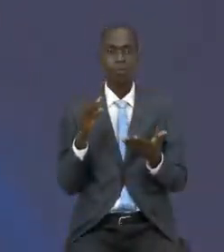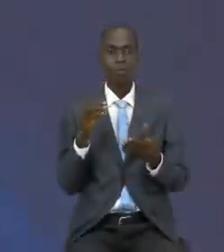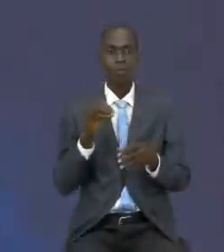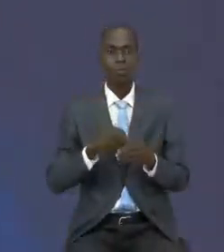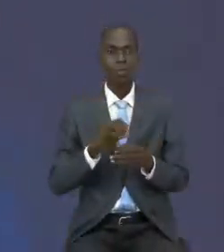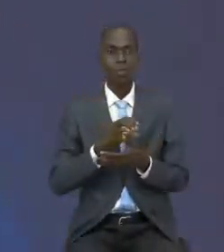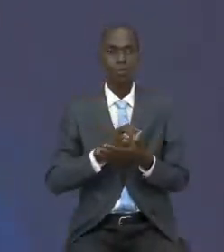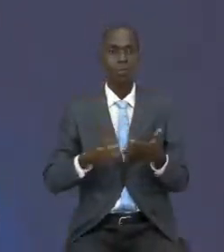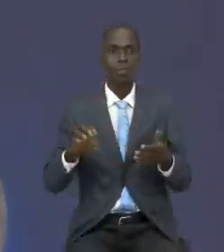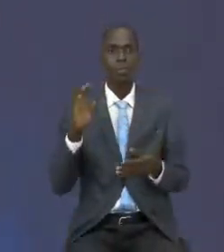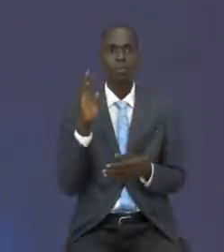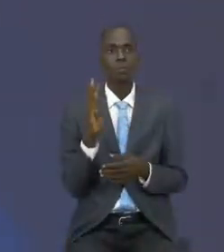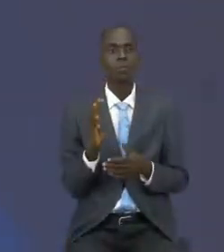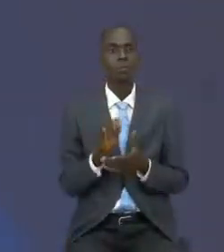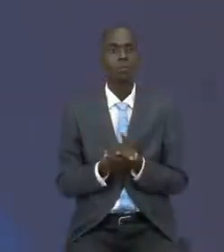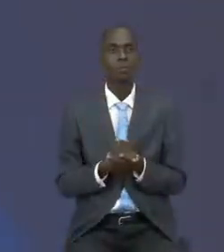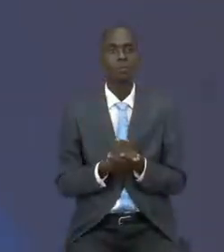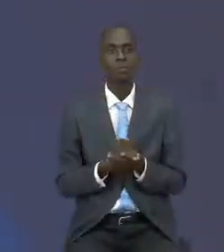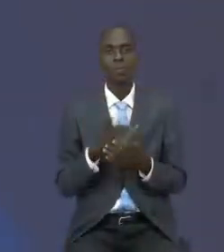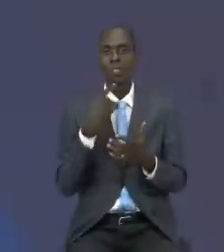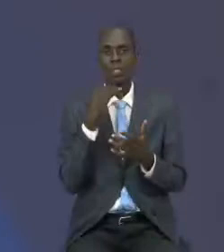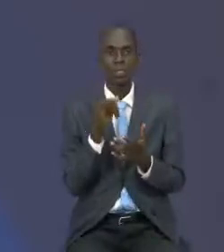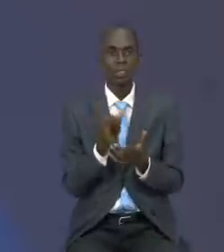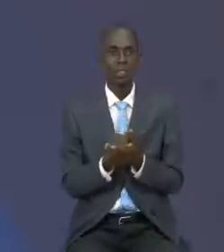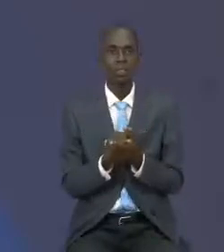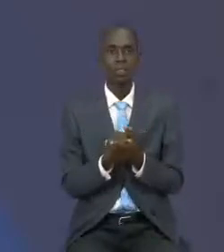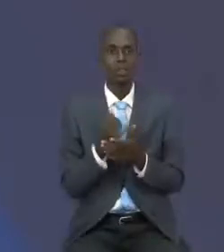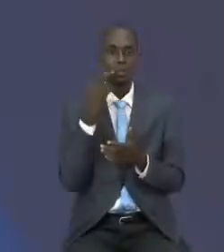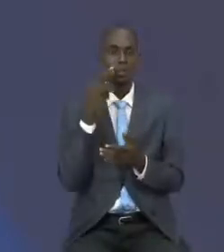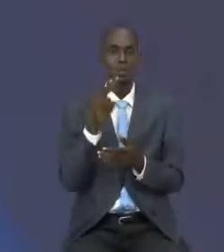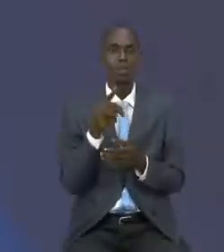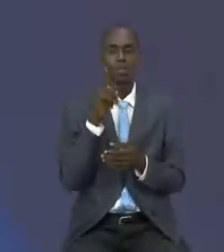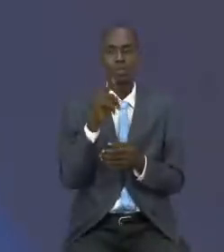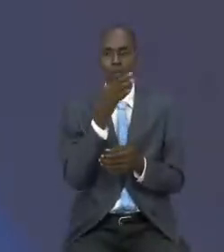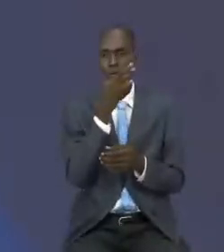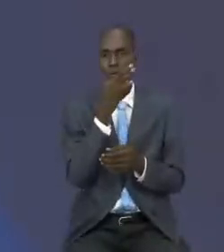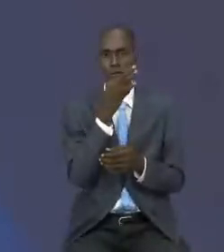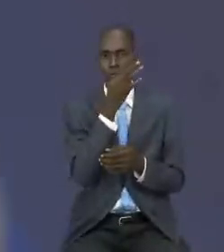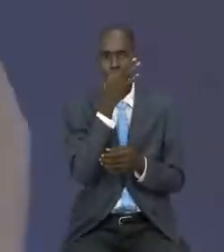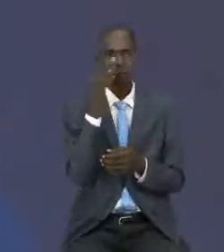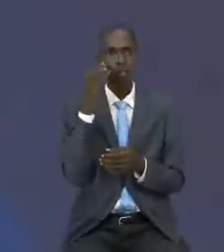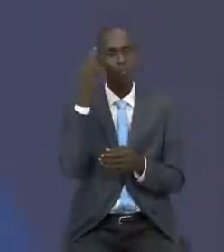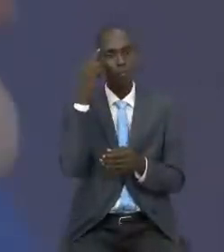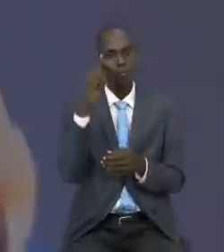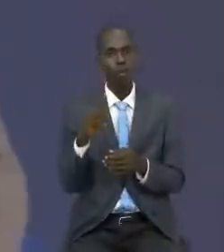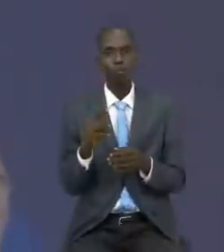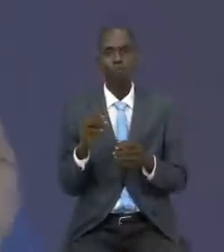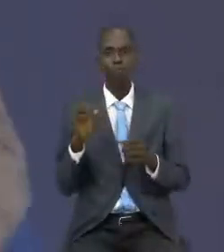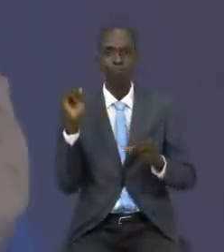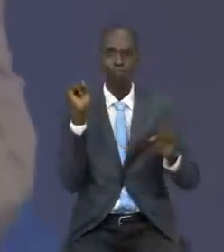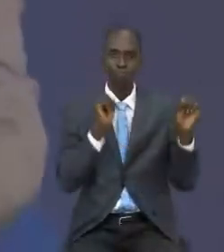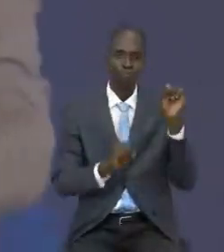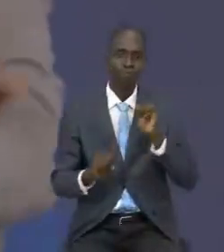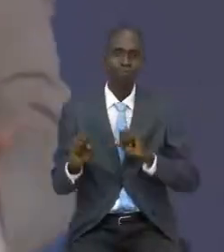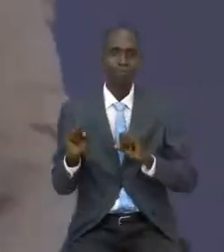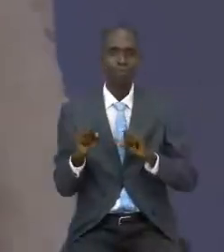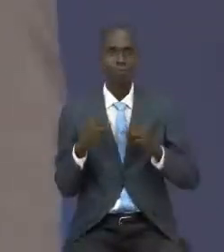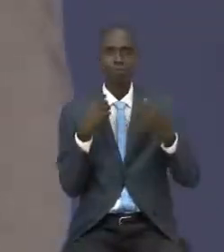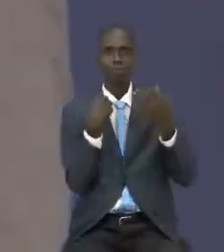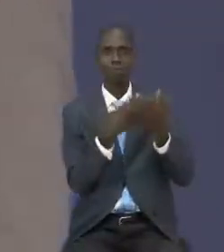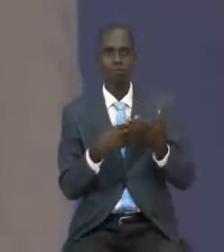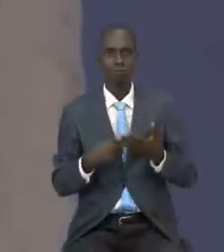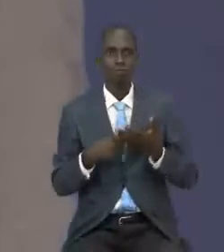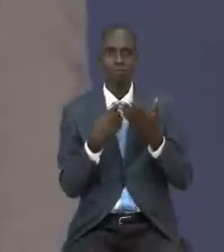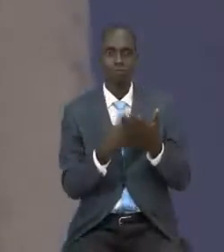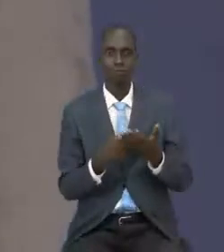In verse 4, it tells us, behold, ye fast for strife Anytime you are fasting, there's no peace in